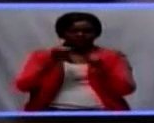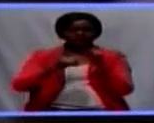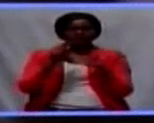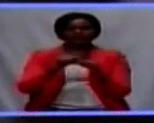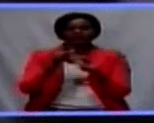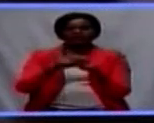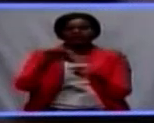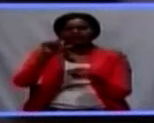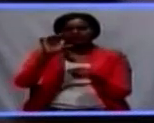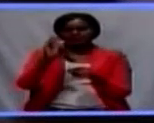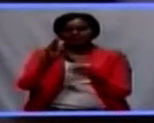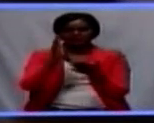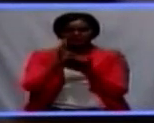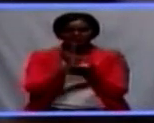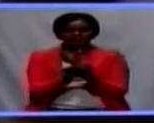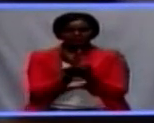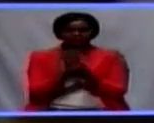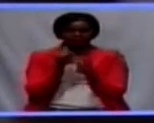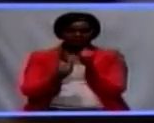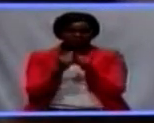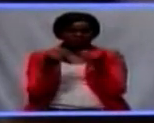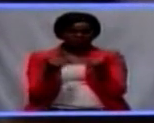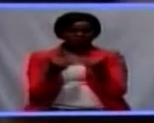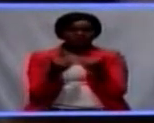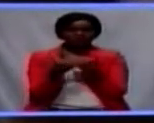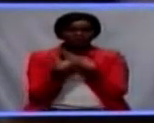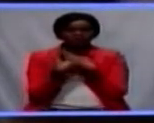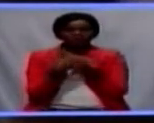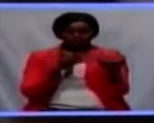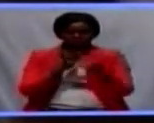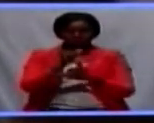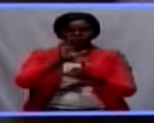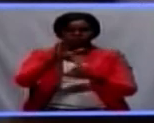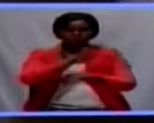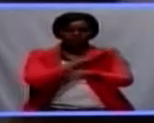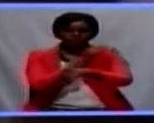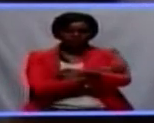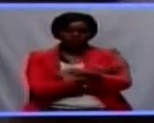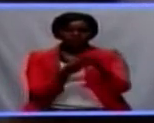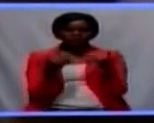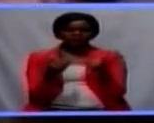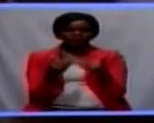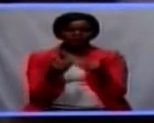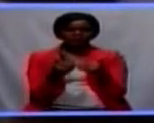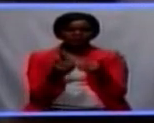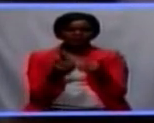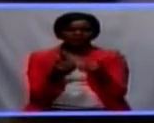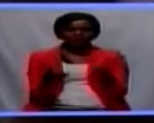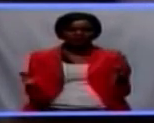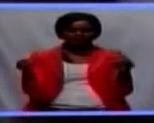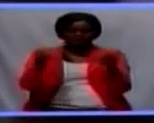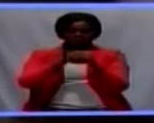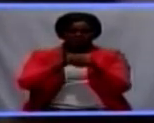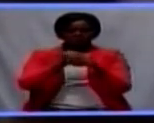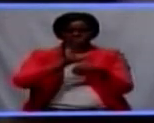6.7 billion or somewhere thereabout, which is expected to come through your mandate. Is that inclusive of the